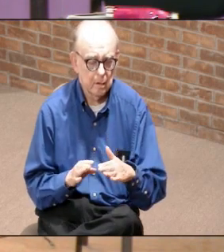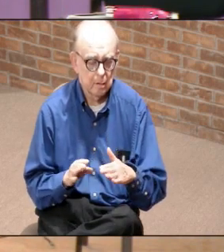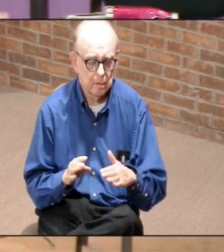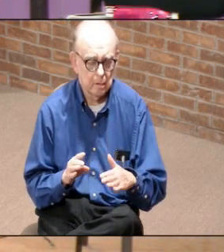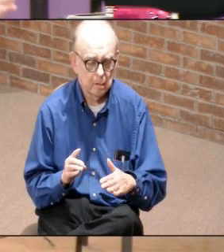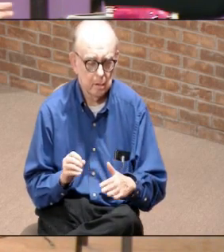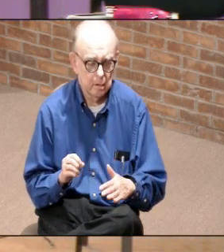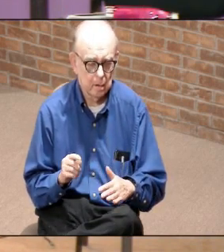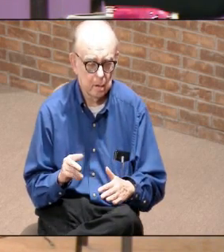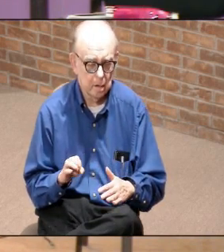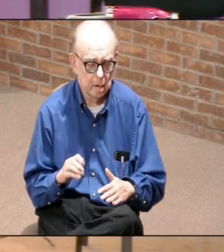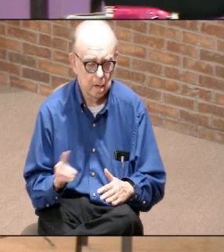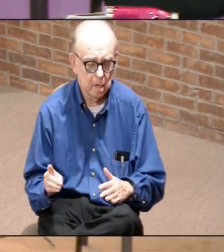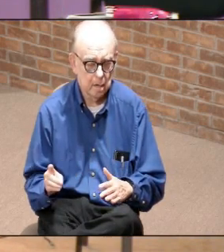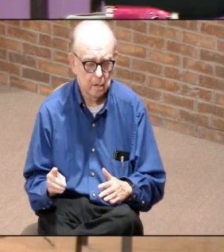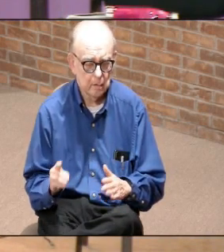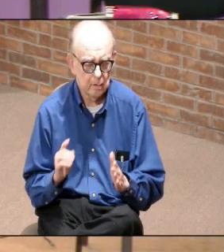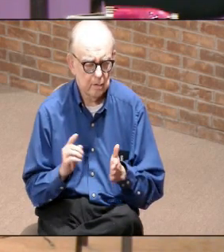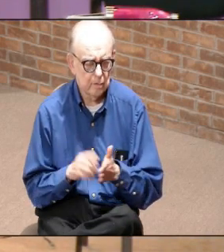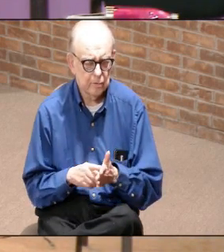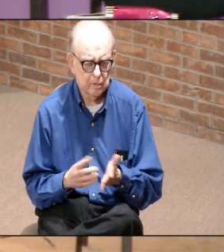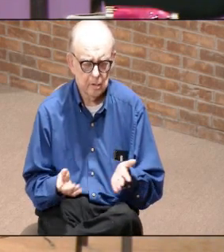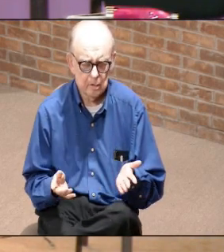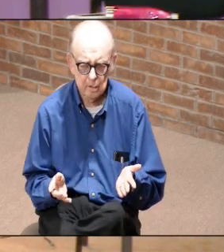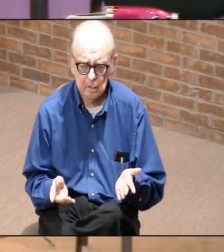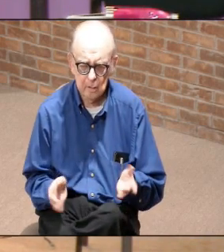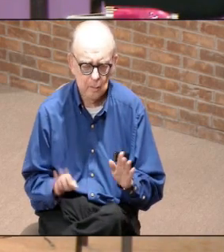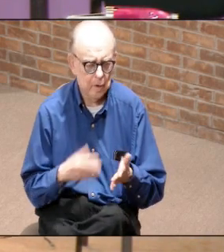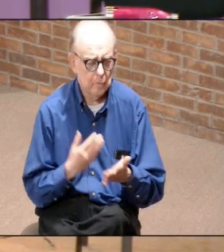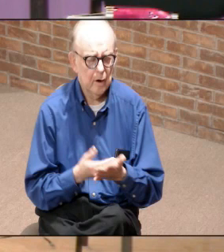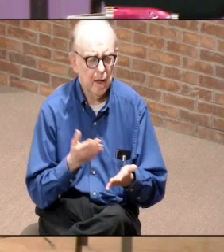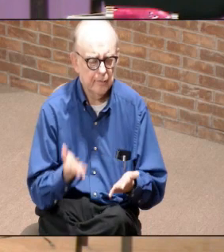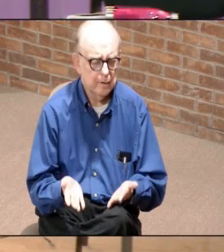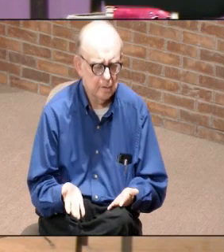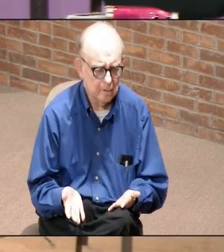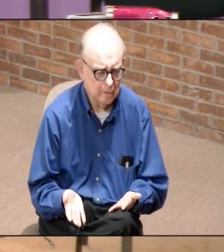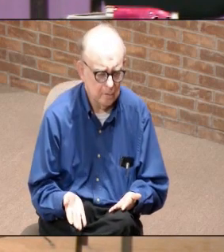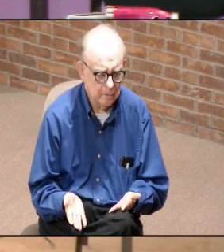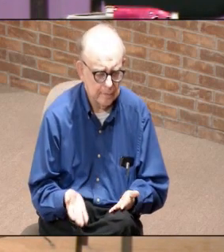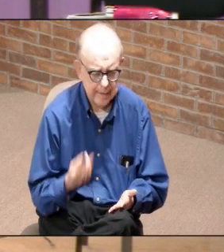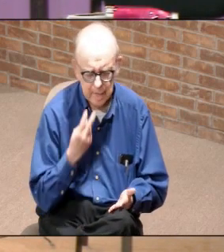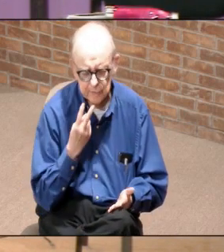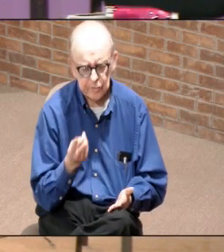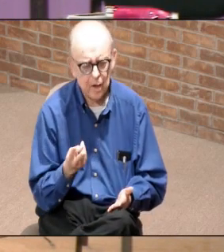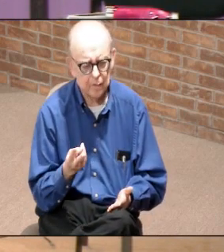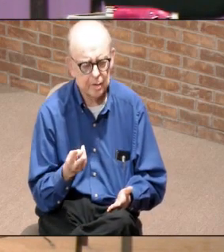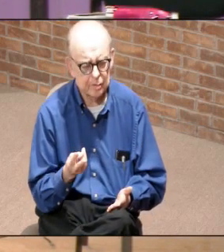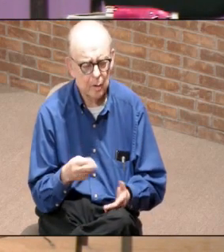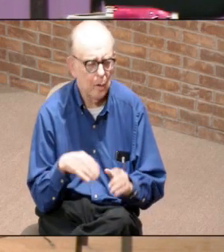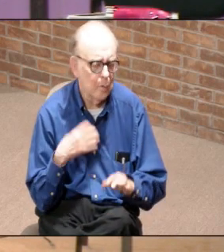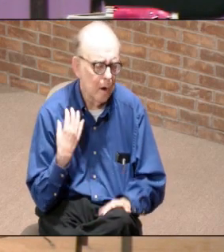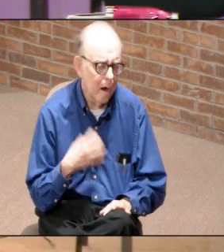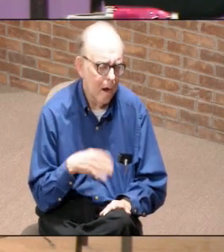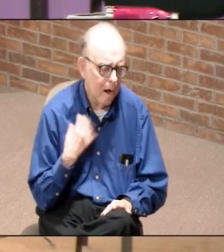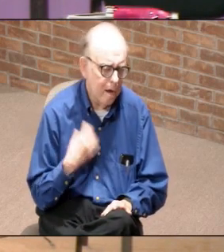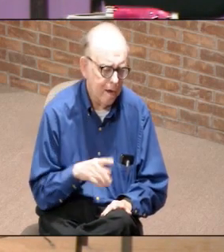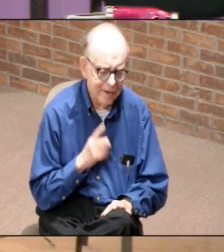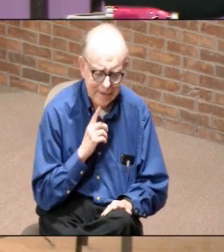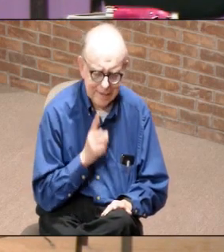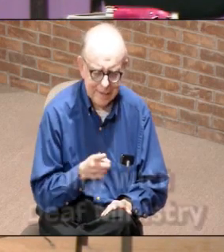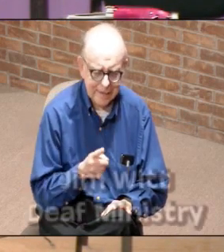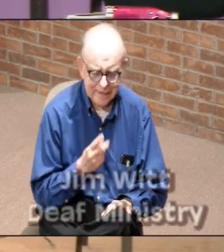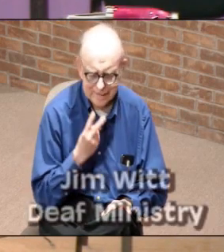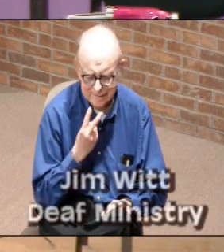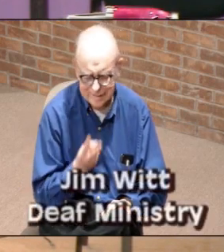showing. And so when we got there and we saw this, and I thought, wow, I actually get